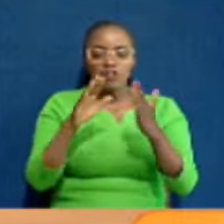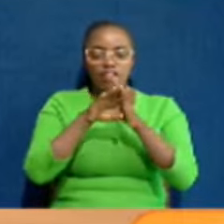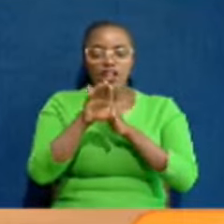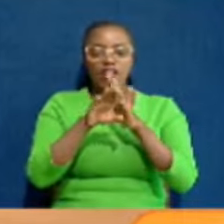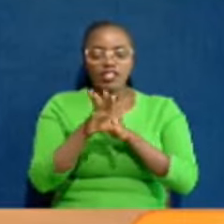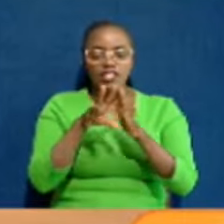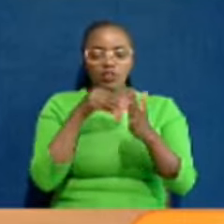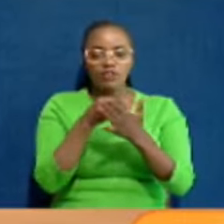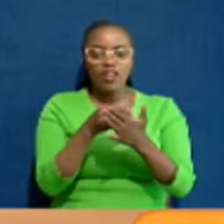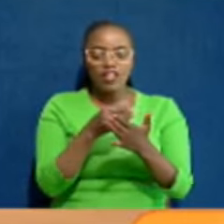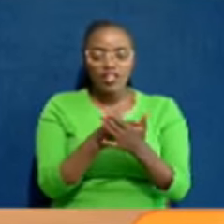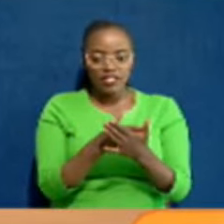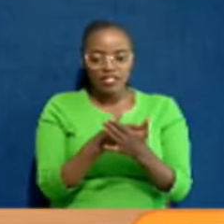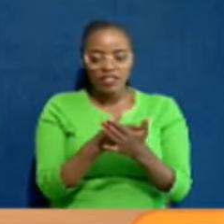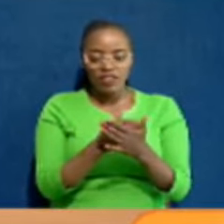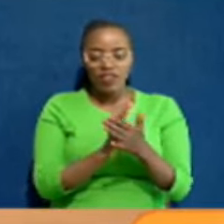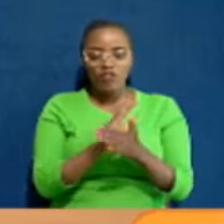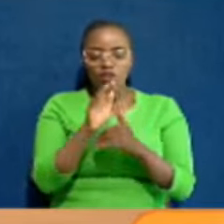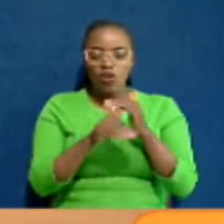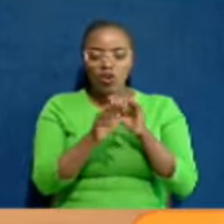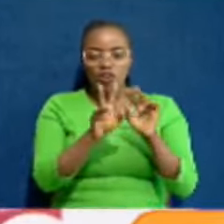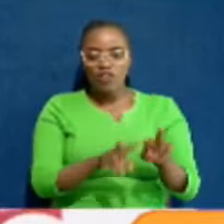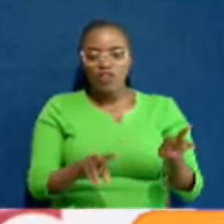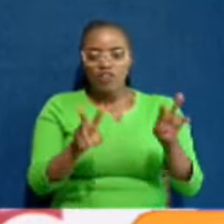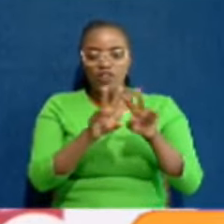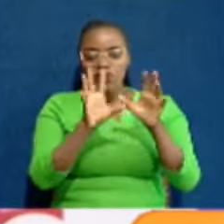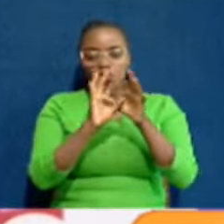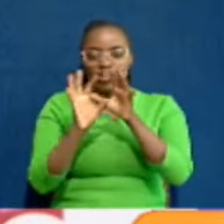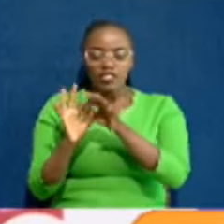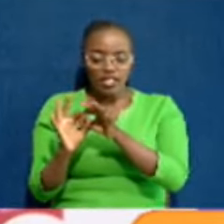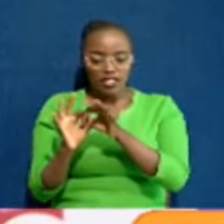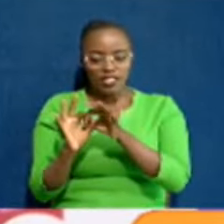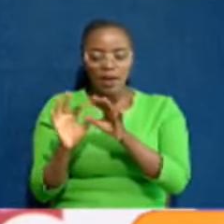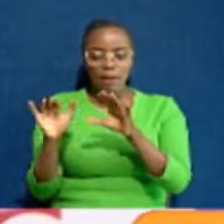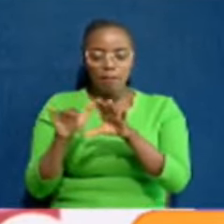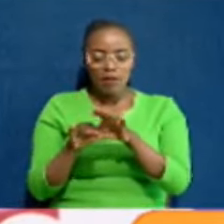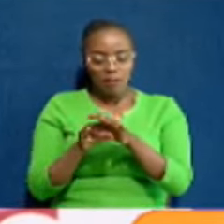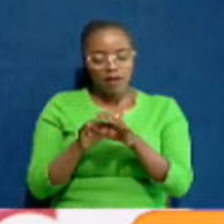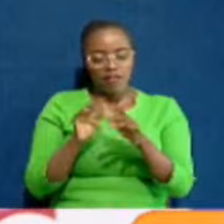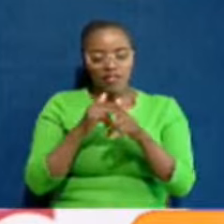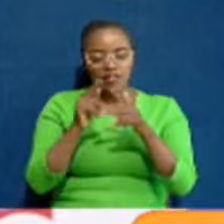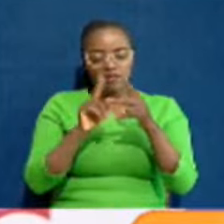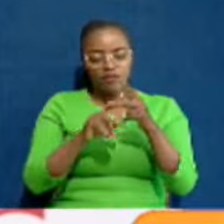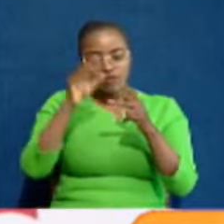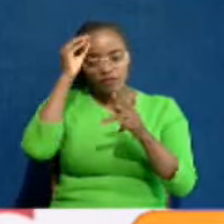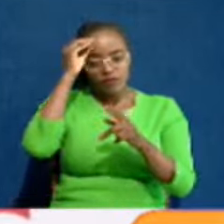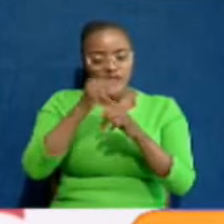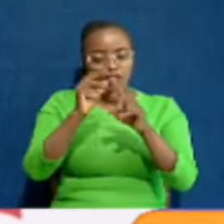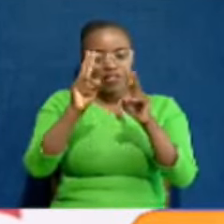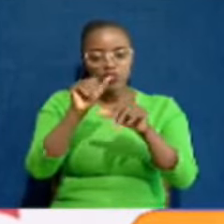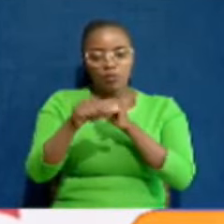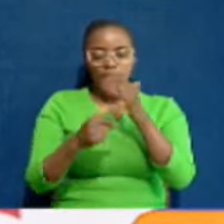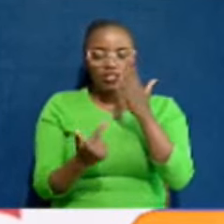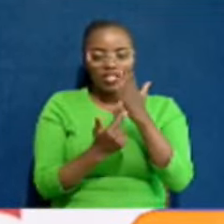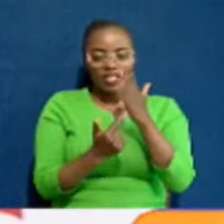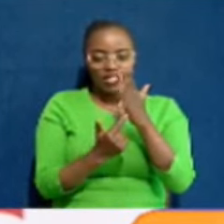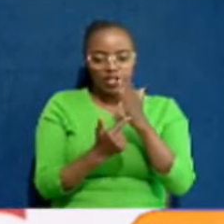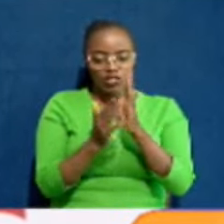to finance for all value chain players. The second objective speaks to the issue of technology and